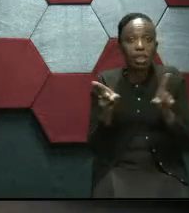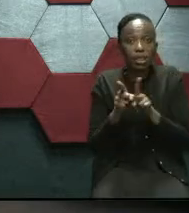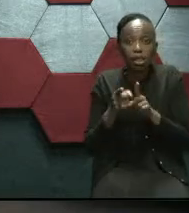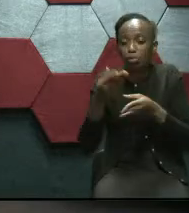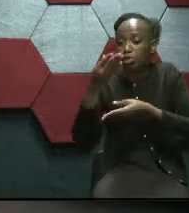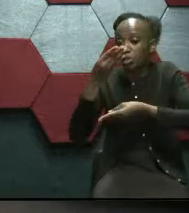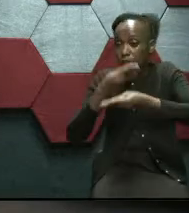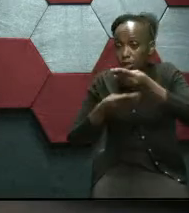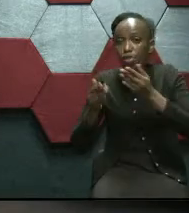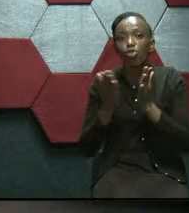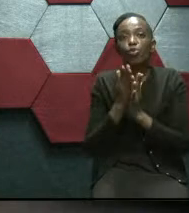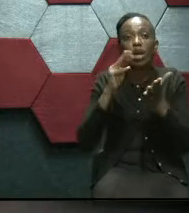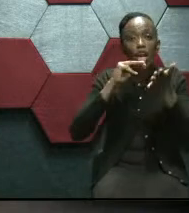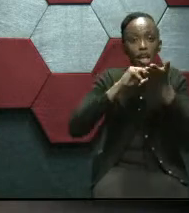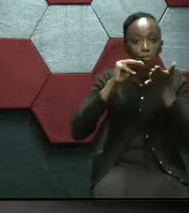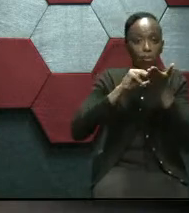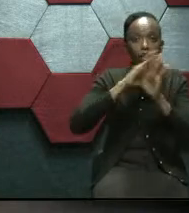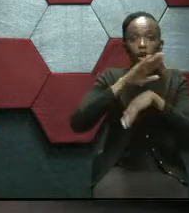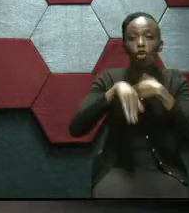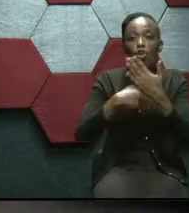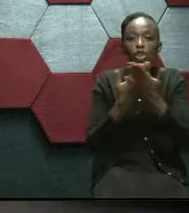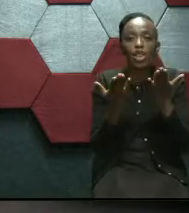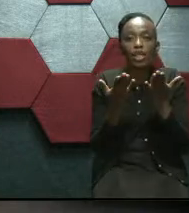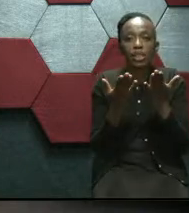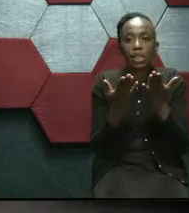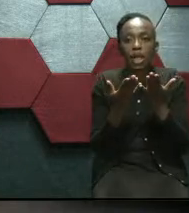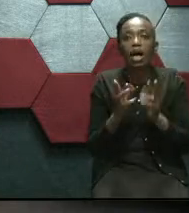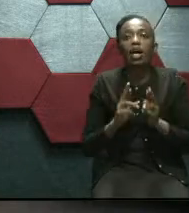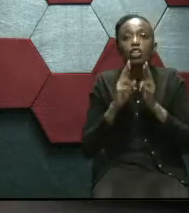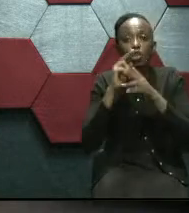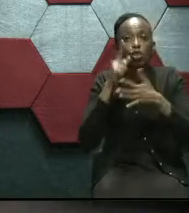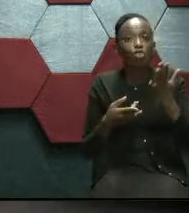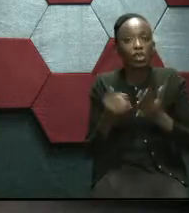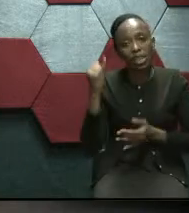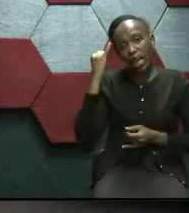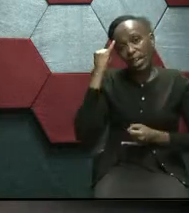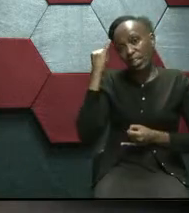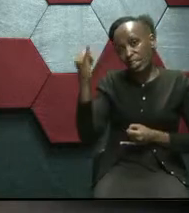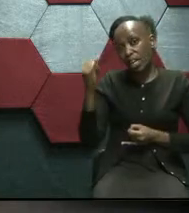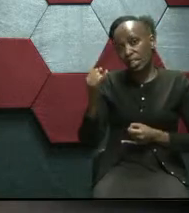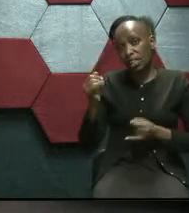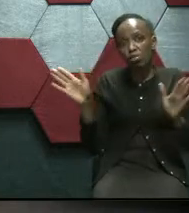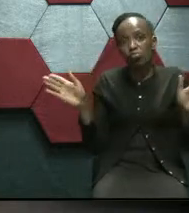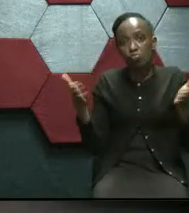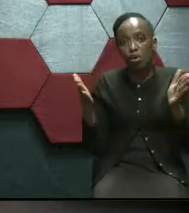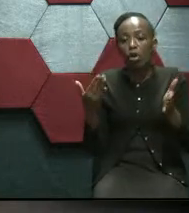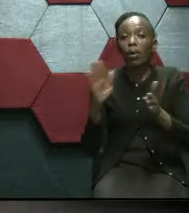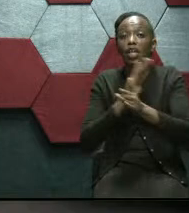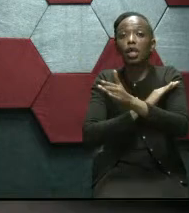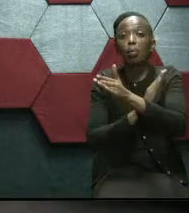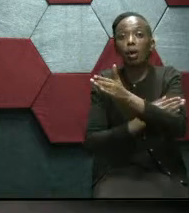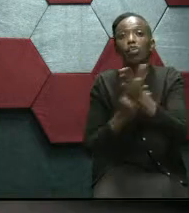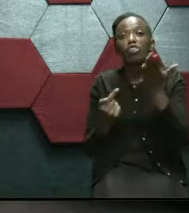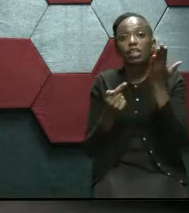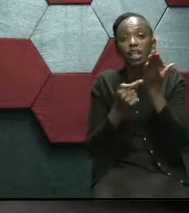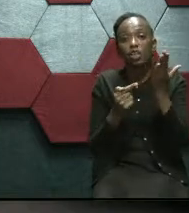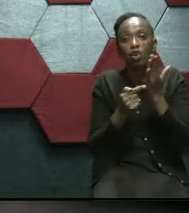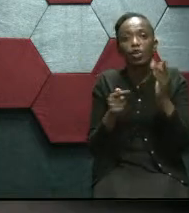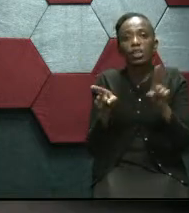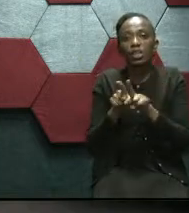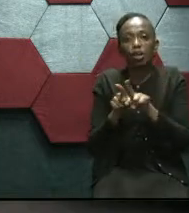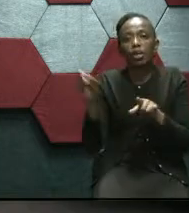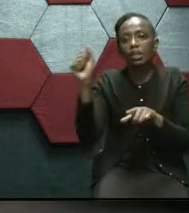via M-Pesa. All these things are as a result of ideas fueled by the power of technology, and